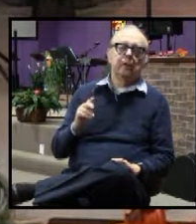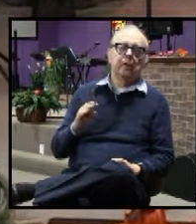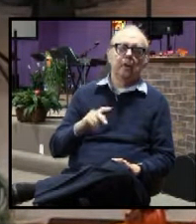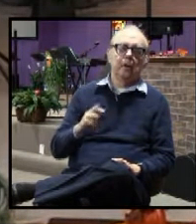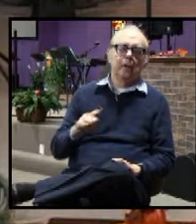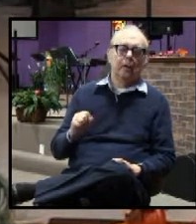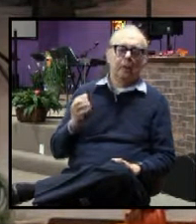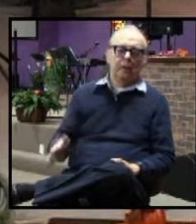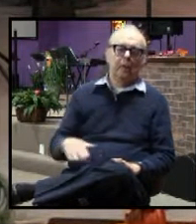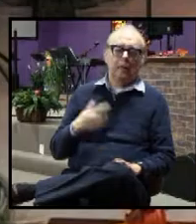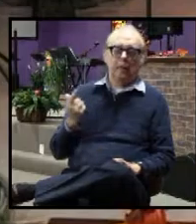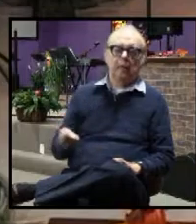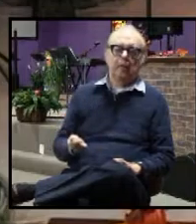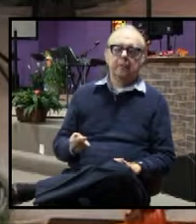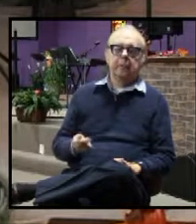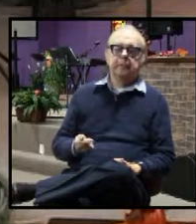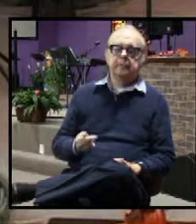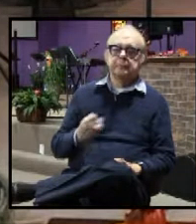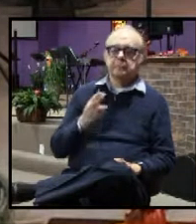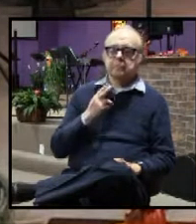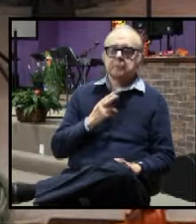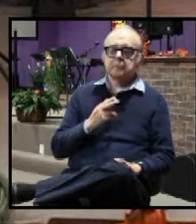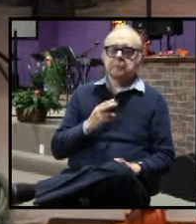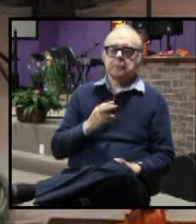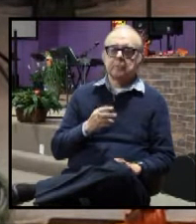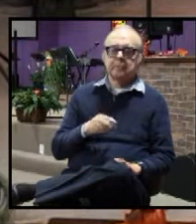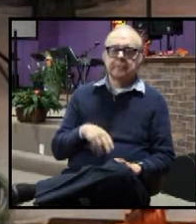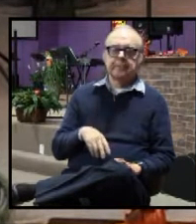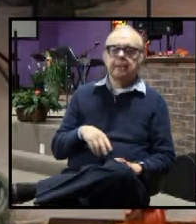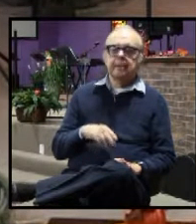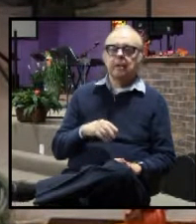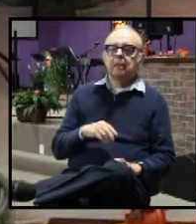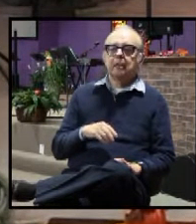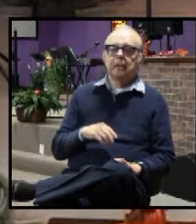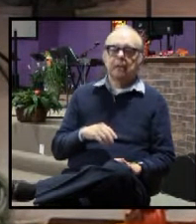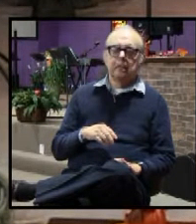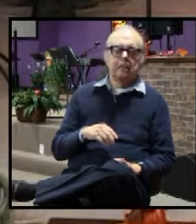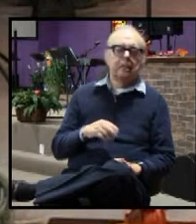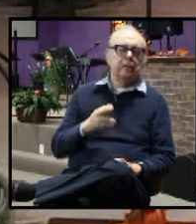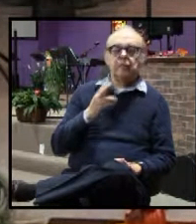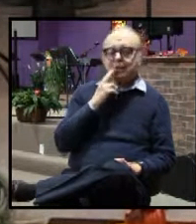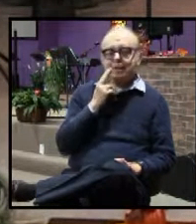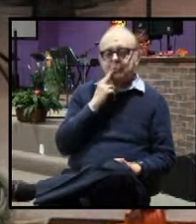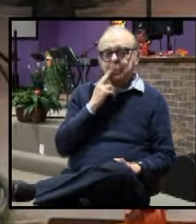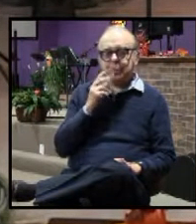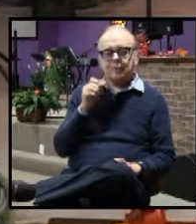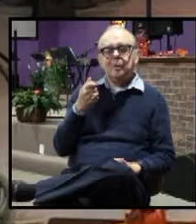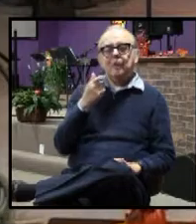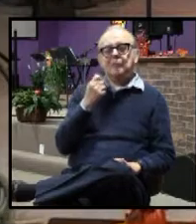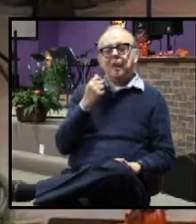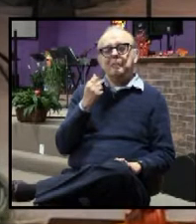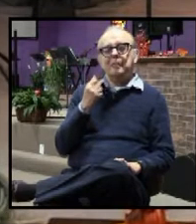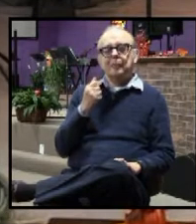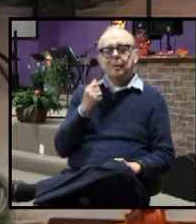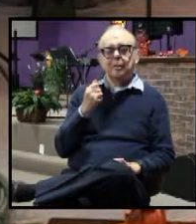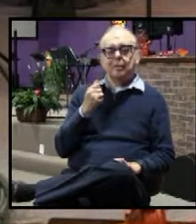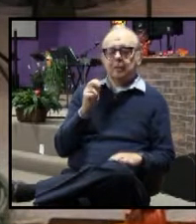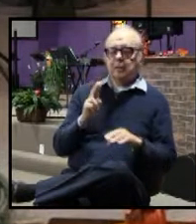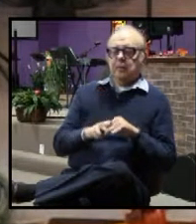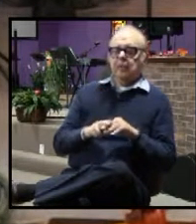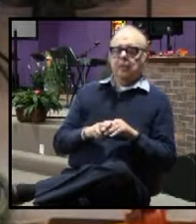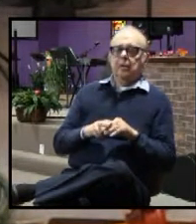Starbucks for the rest of your life, smoke a pipe. Well, you can't smoke a pipe in Starbucks anymore.